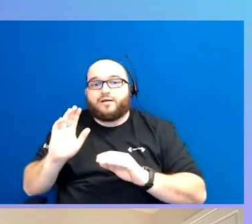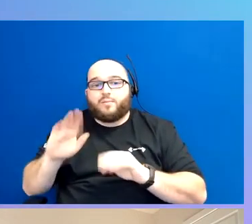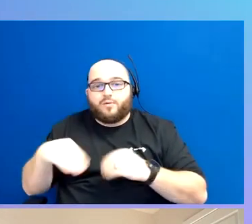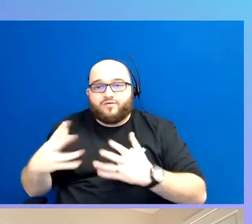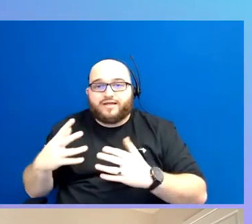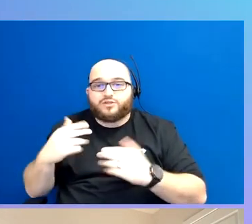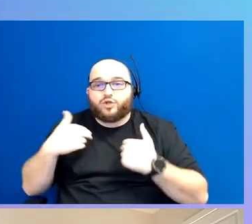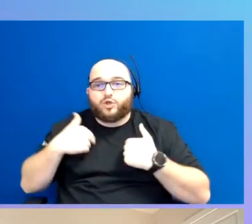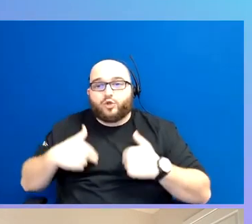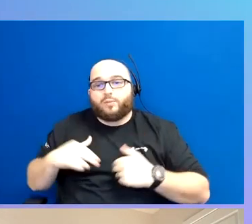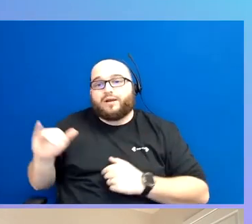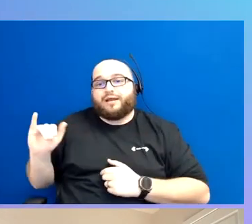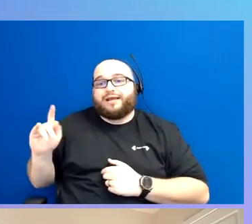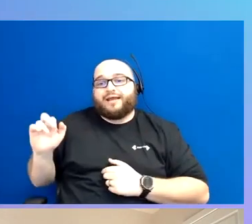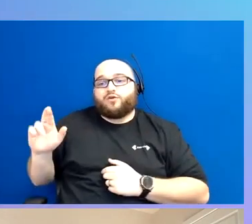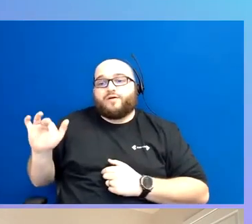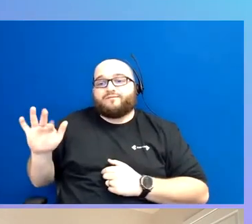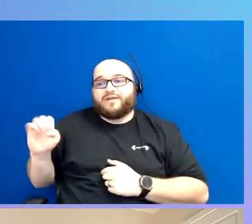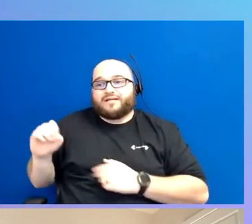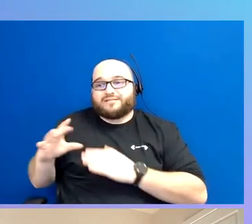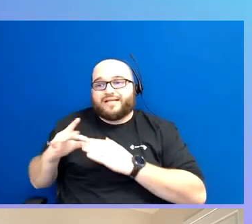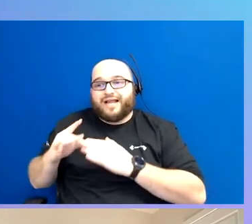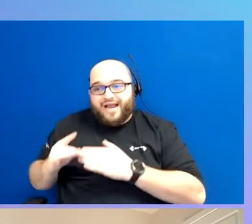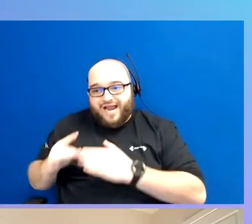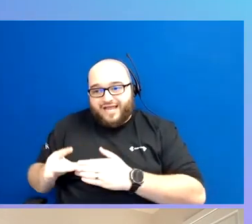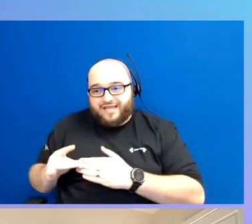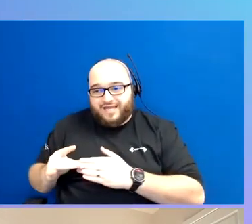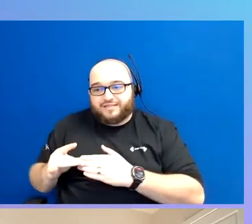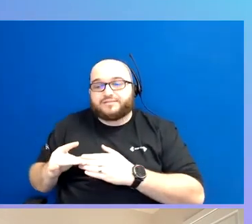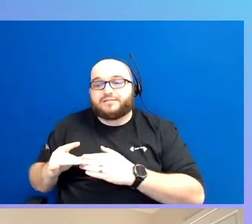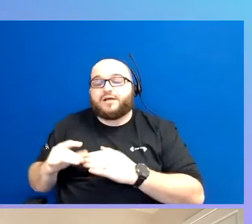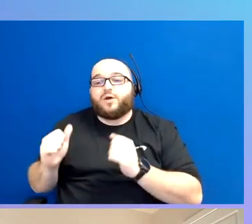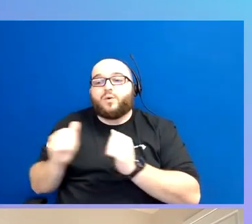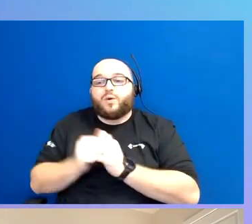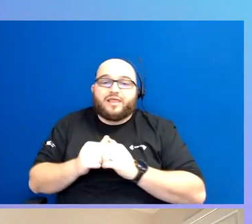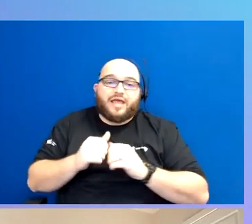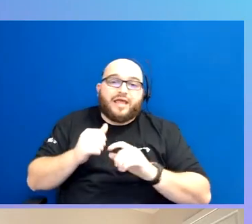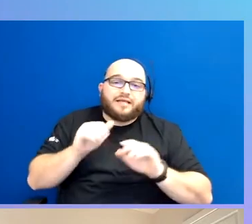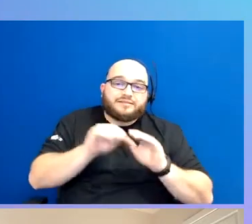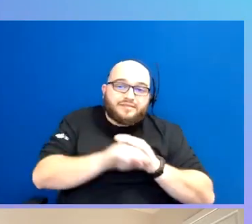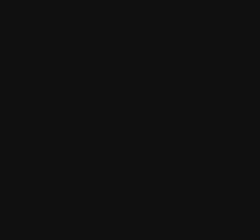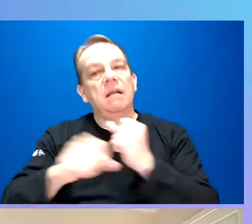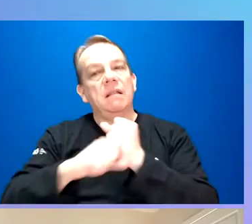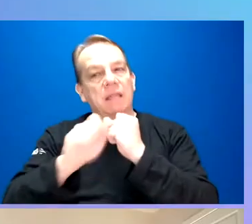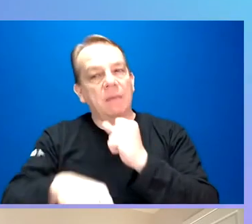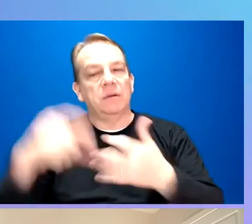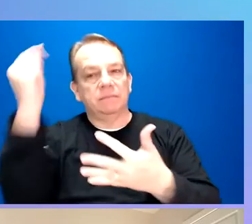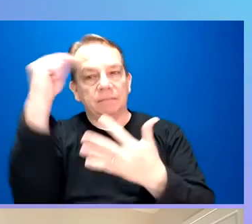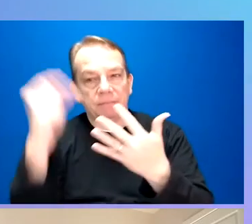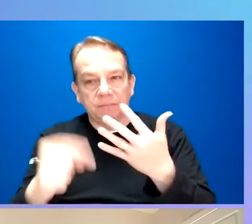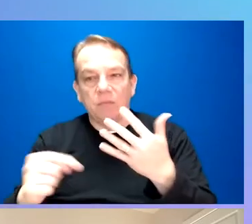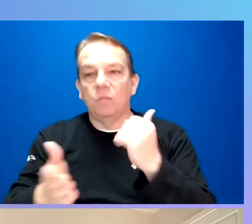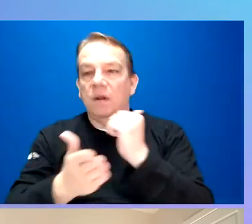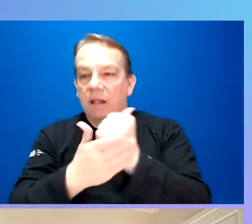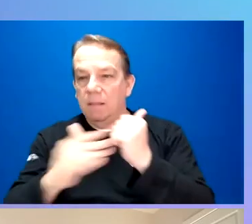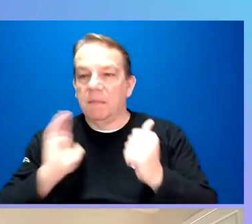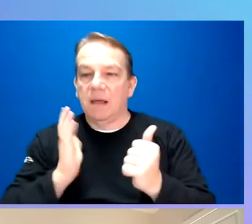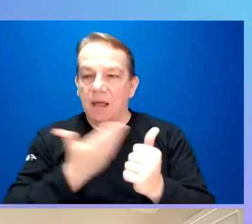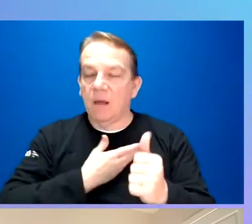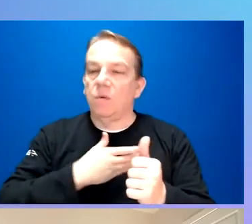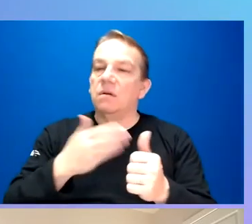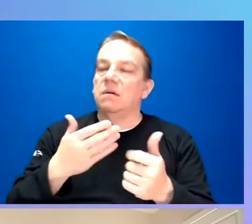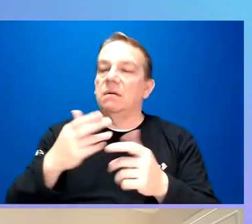human interface guidelines. It's a pretty elaborate guideline which helps iOS